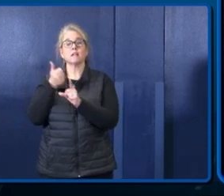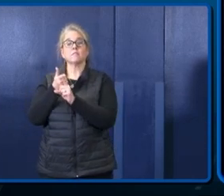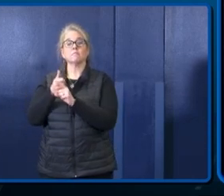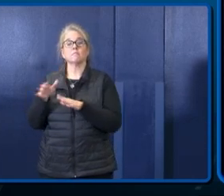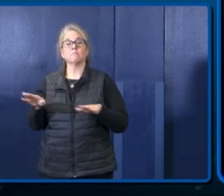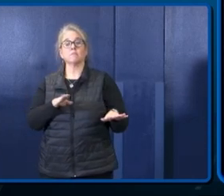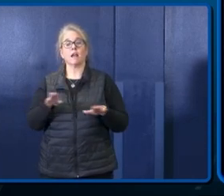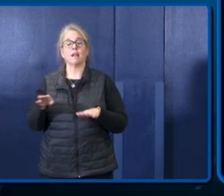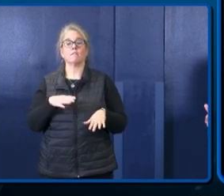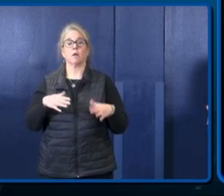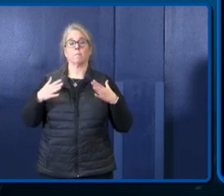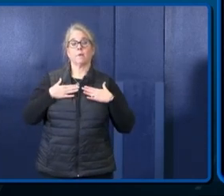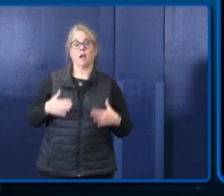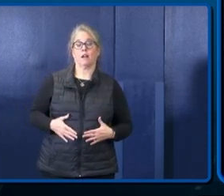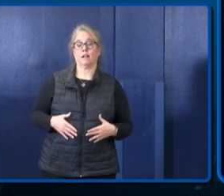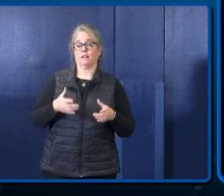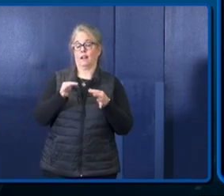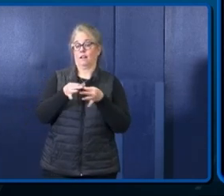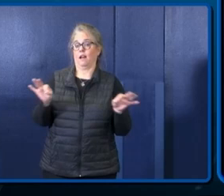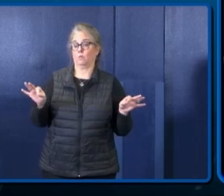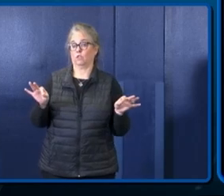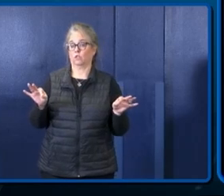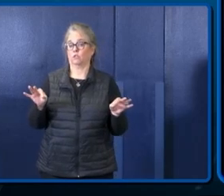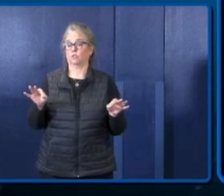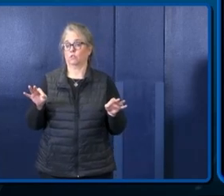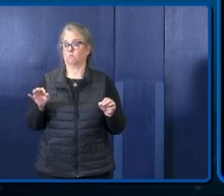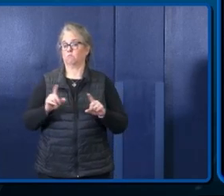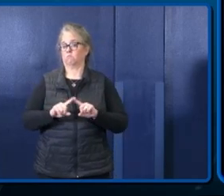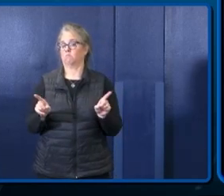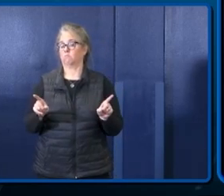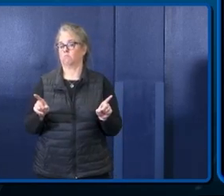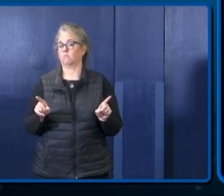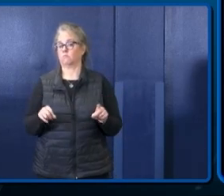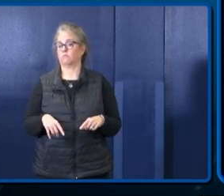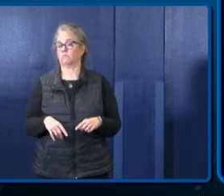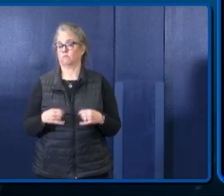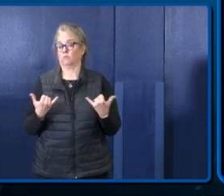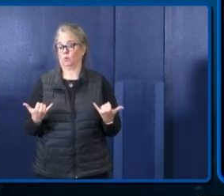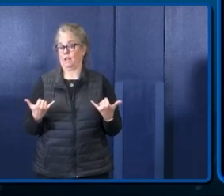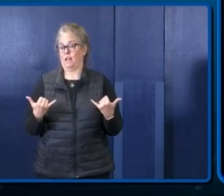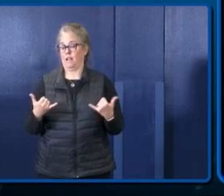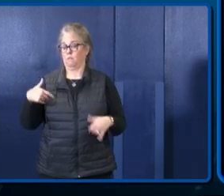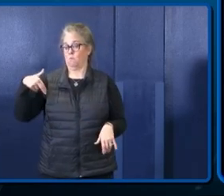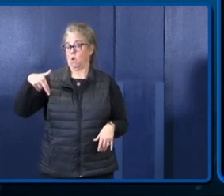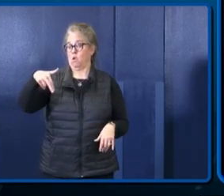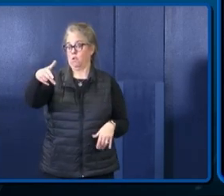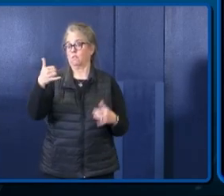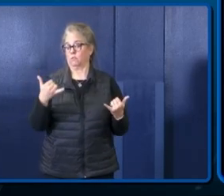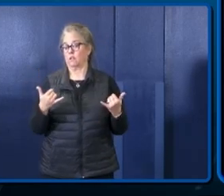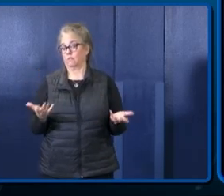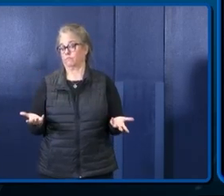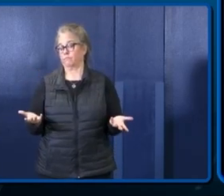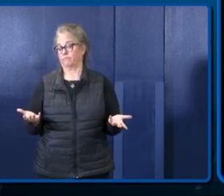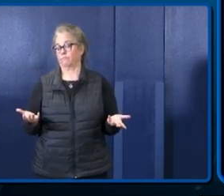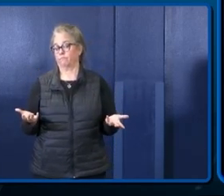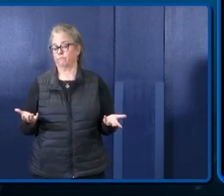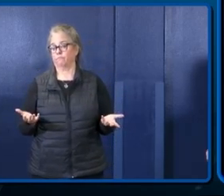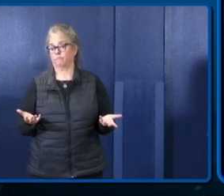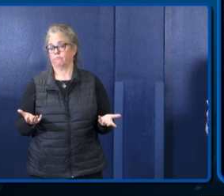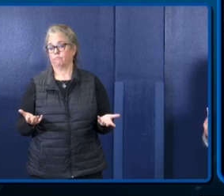and body movements were much different than today. Obviously, he walked into the courtroom today, appears to have healed to some